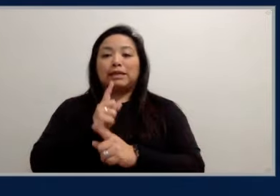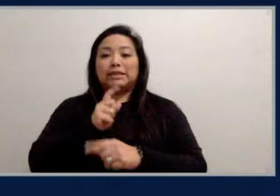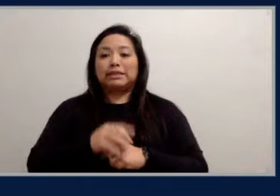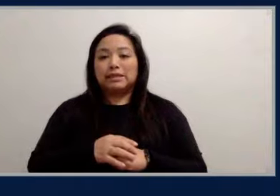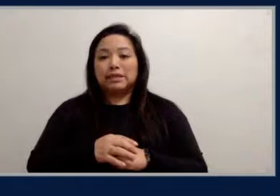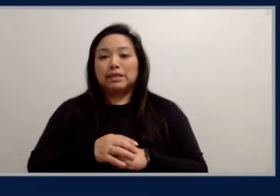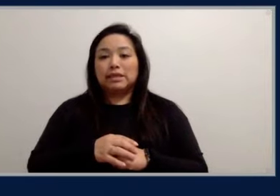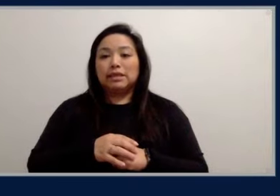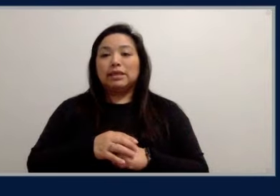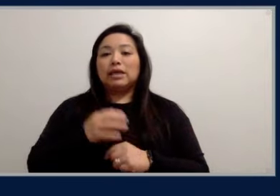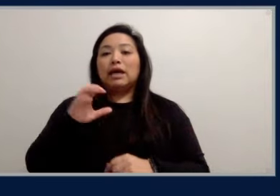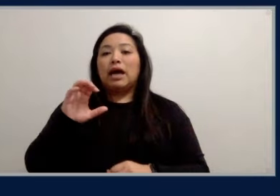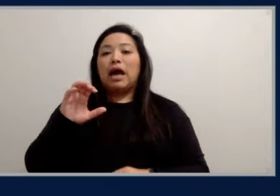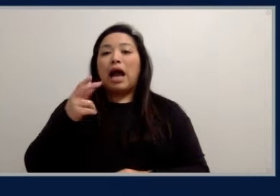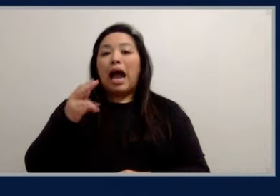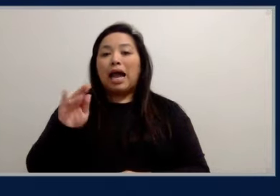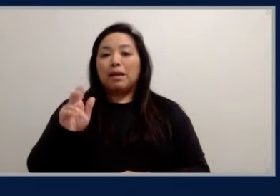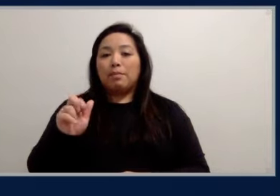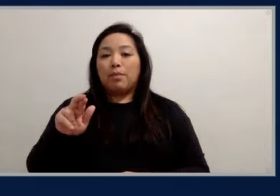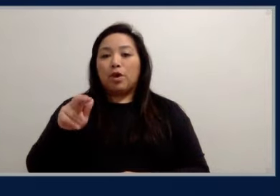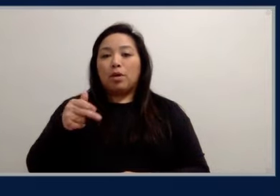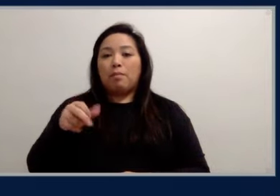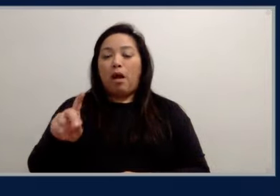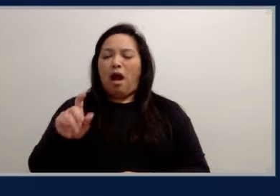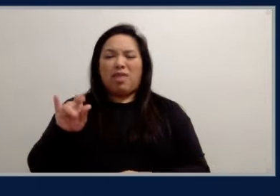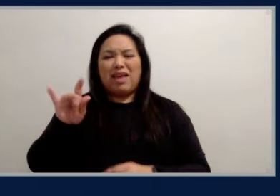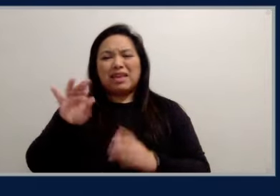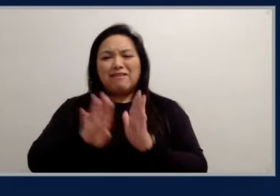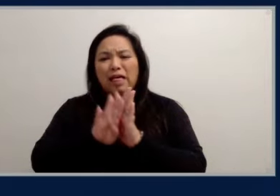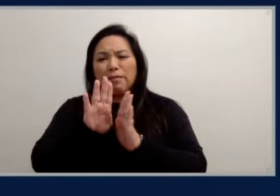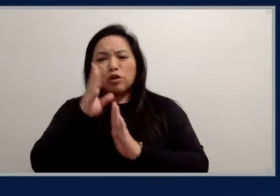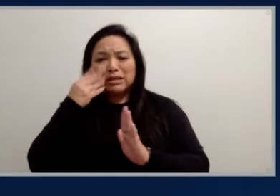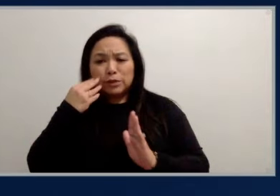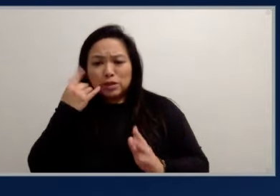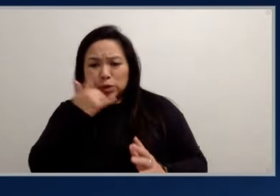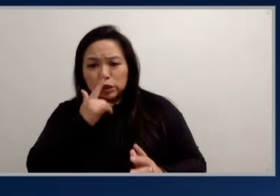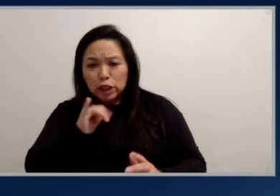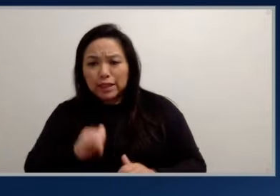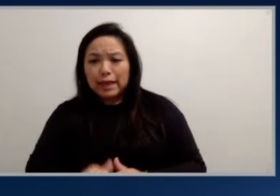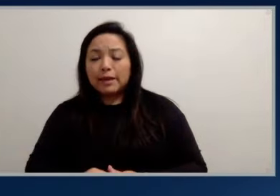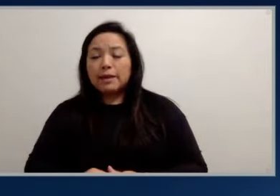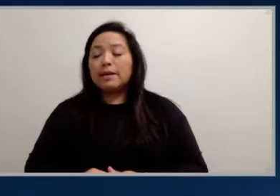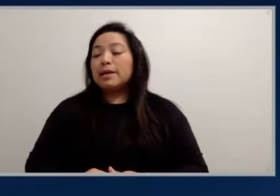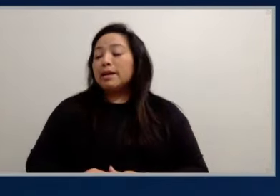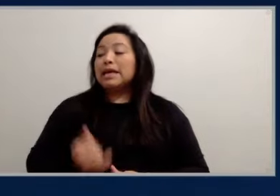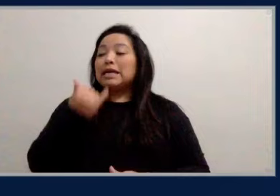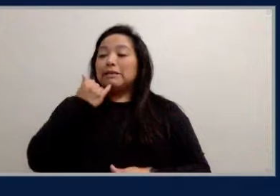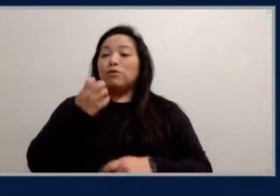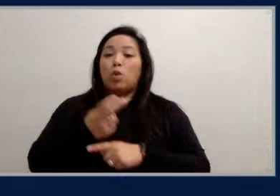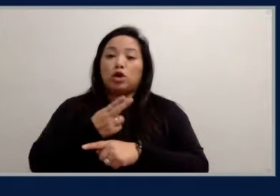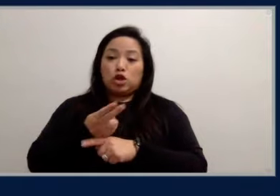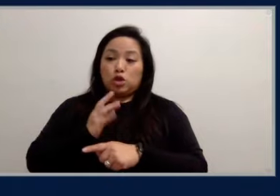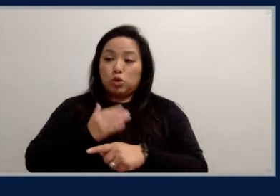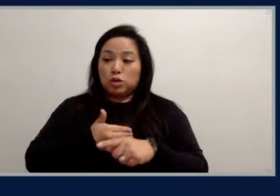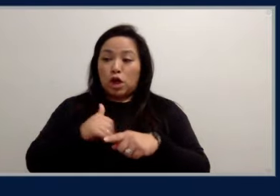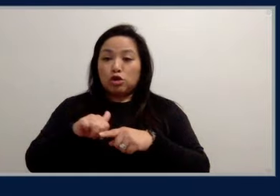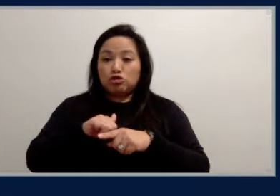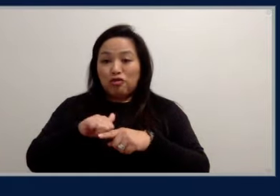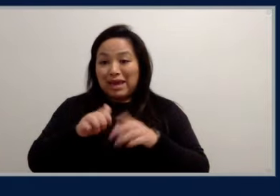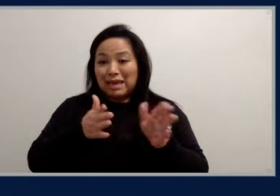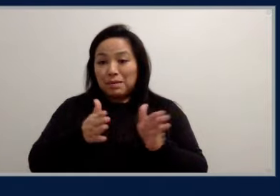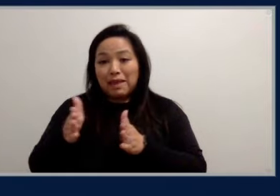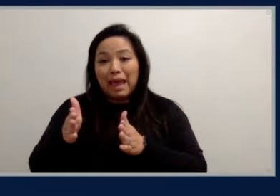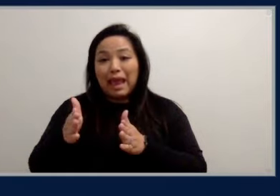to use HyperPod. What does that developer experience look like if I want to create a... So if you want to use a training plan, well, you can think about a kind